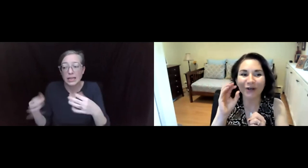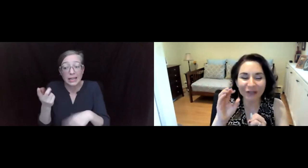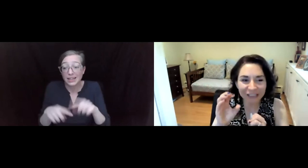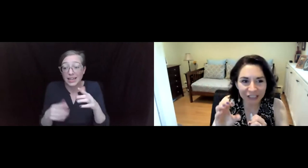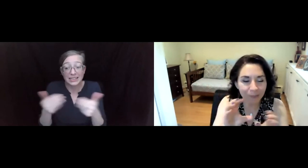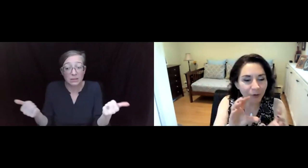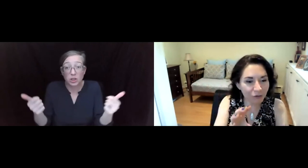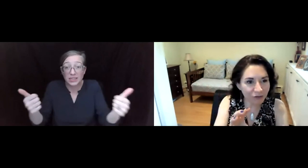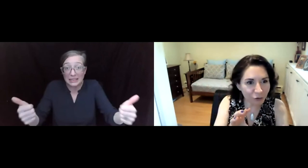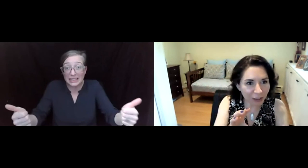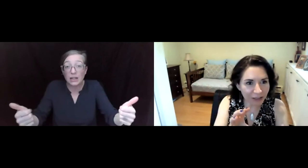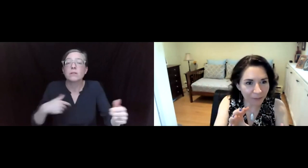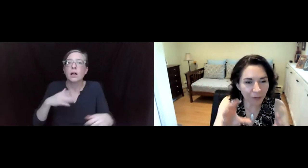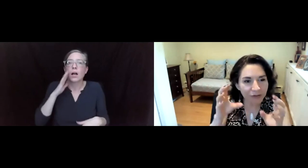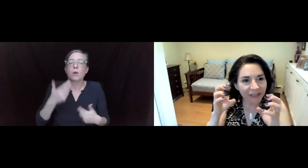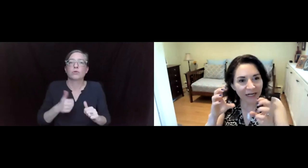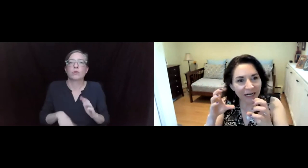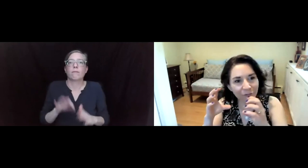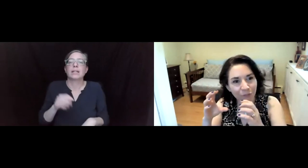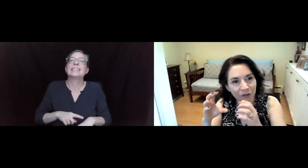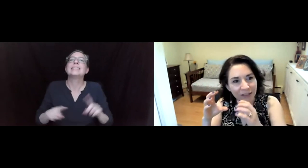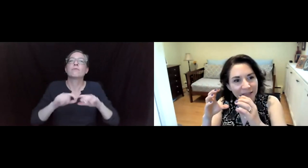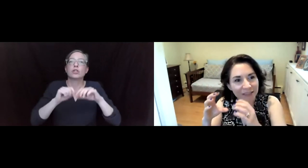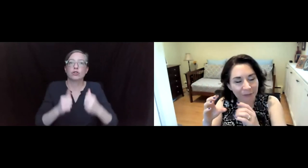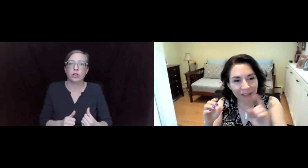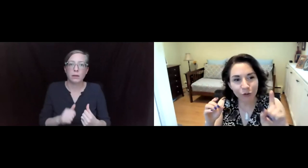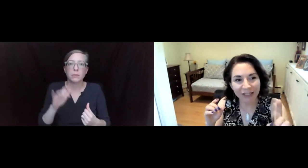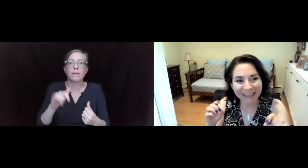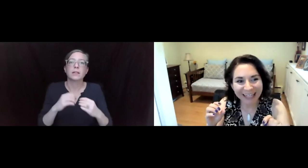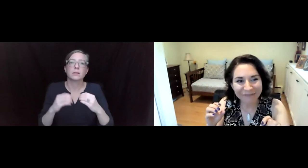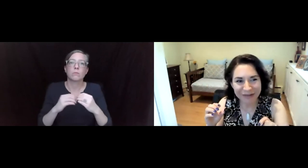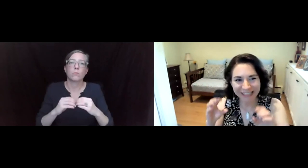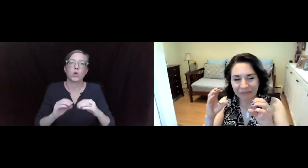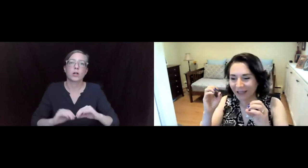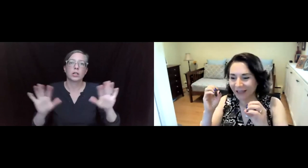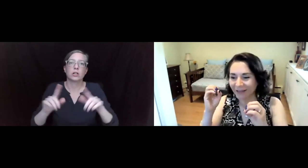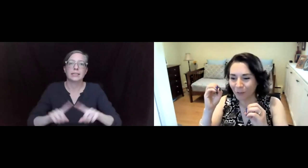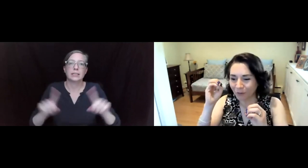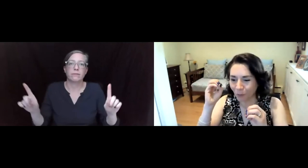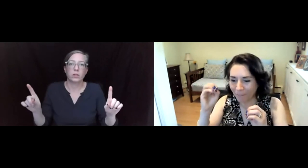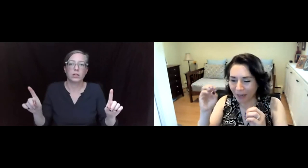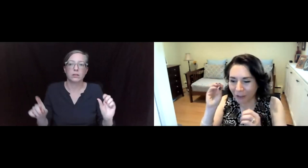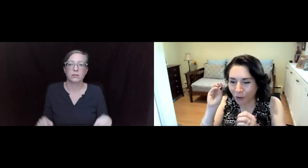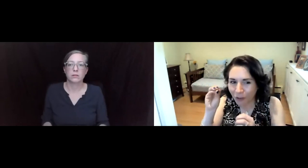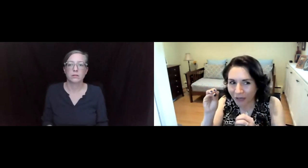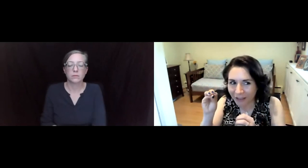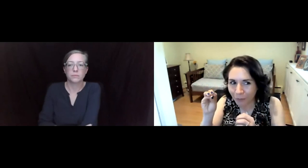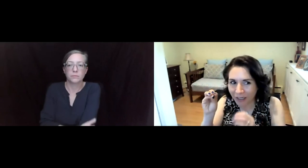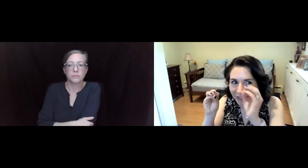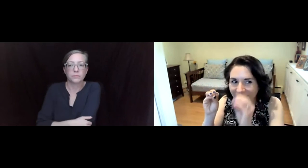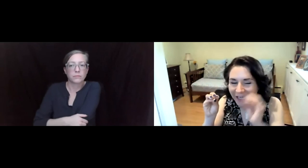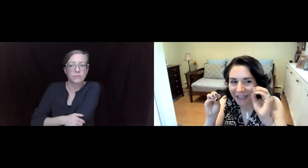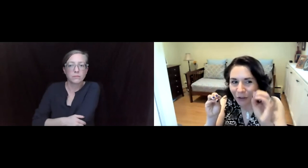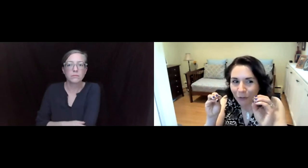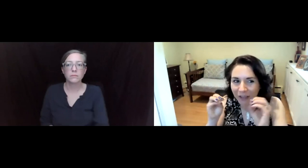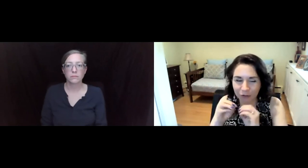with another shape of those insulating posts that are a little bit more discriminatory. That means one particle will locate in one